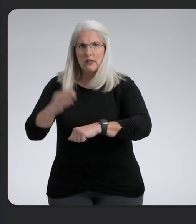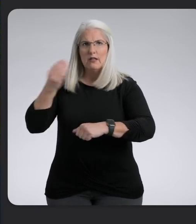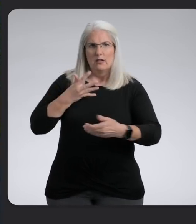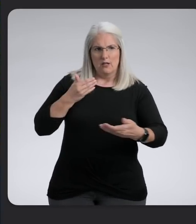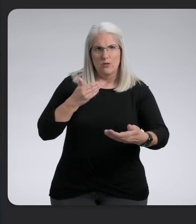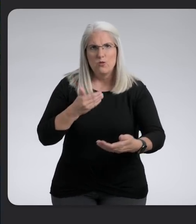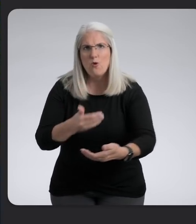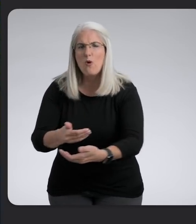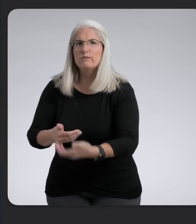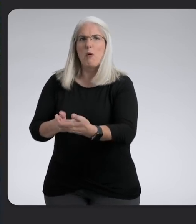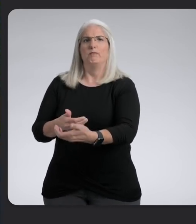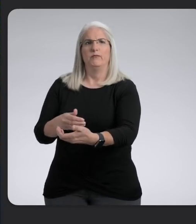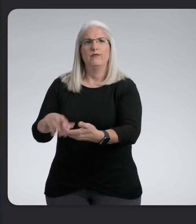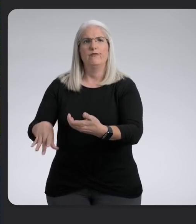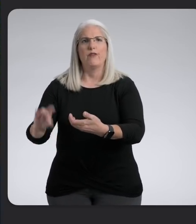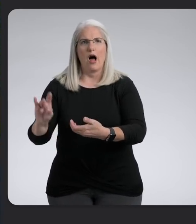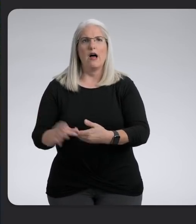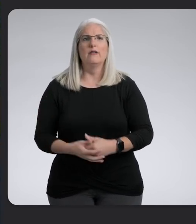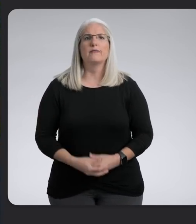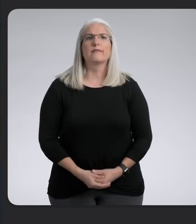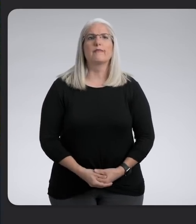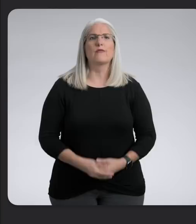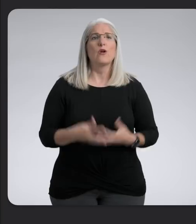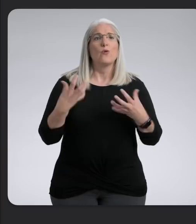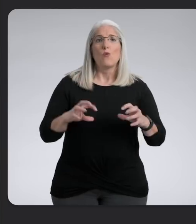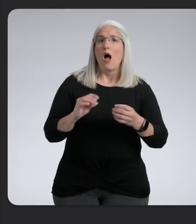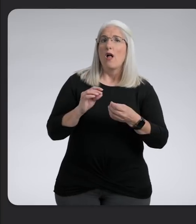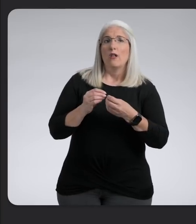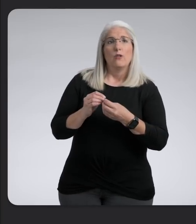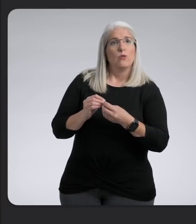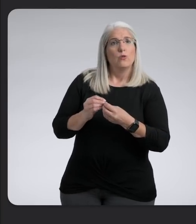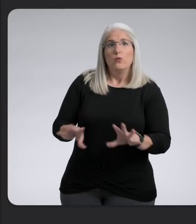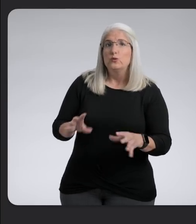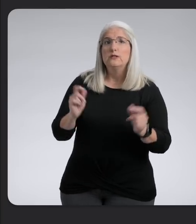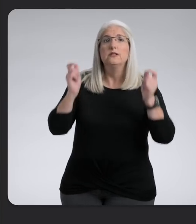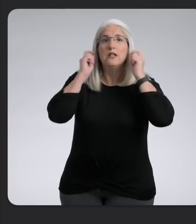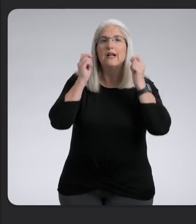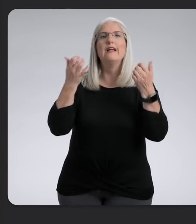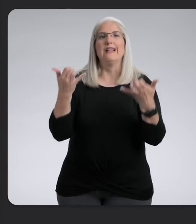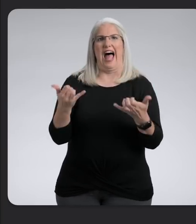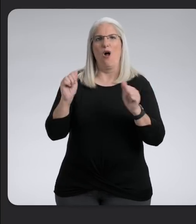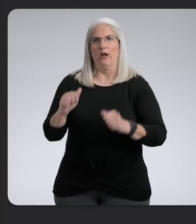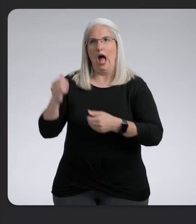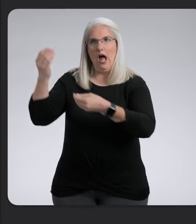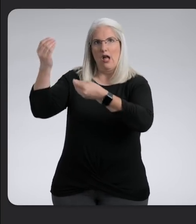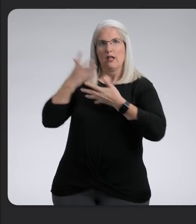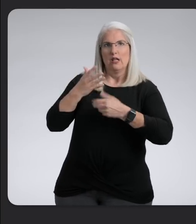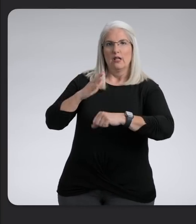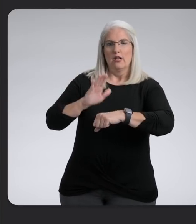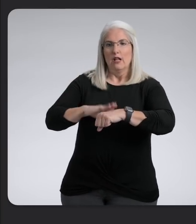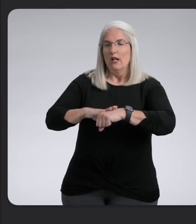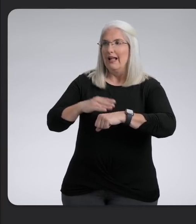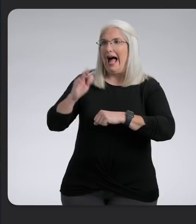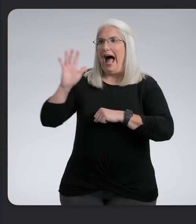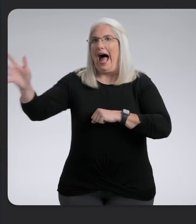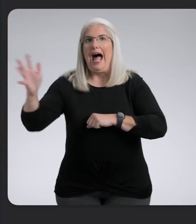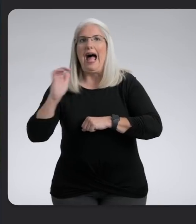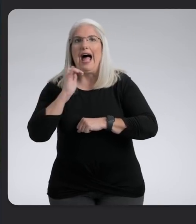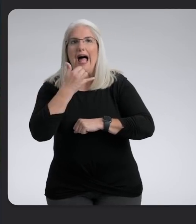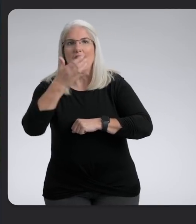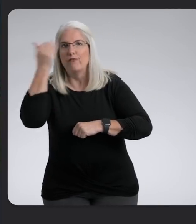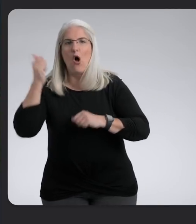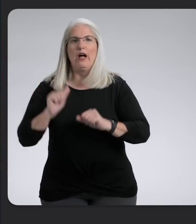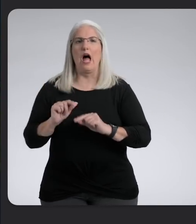To make it even less likely to lose your AirPods, you can now receive a separation alert to notify you if you leave your AirPods behind.